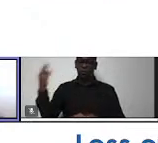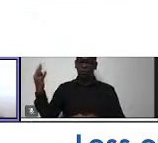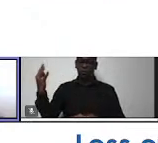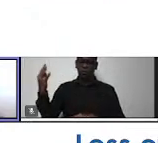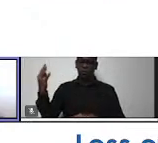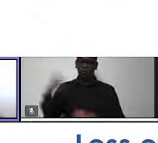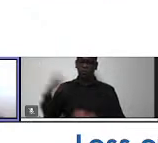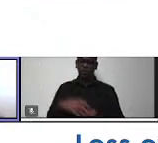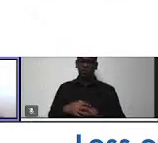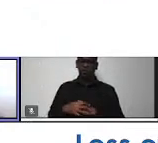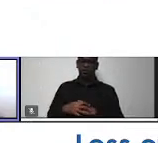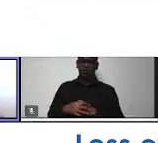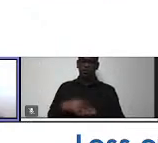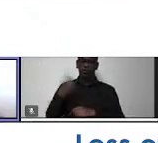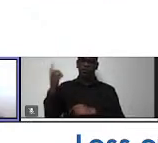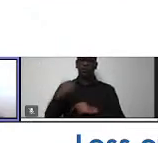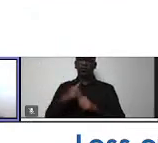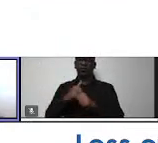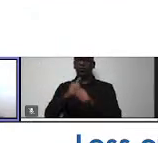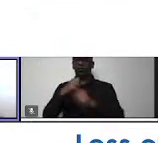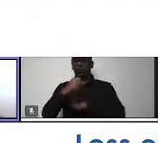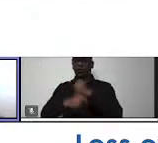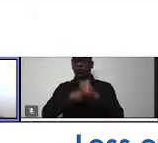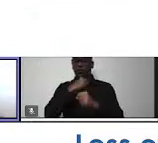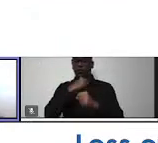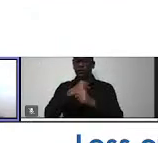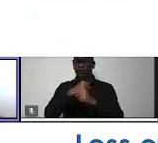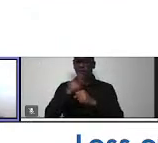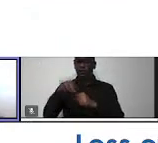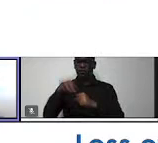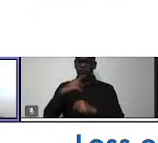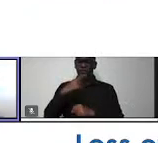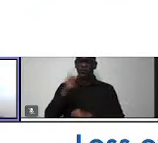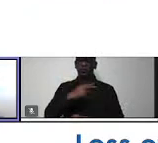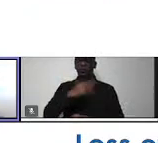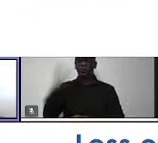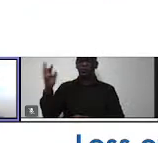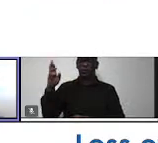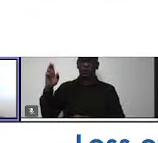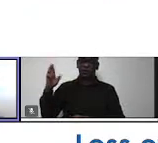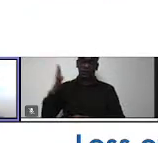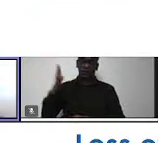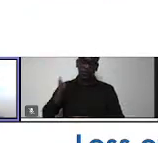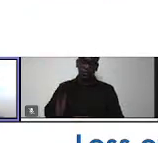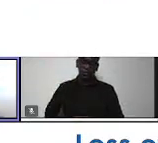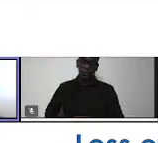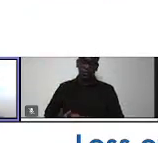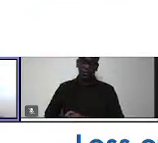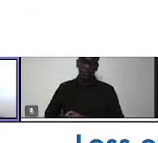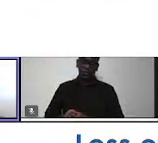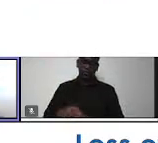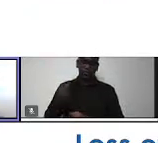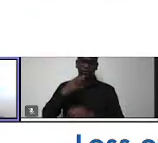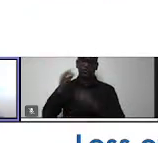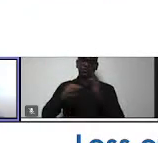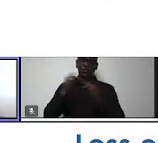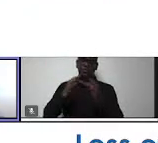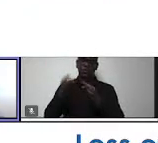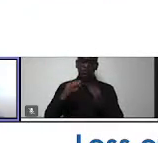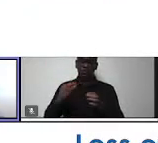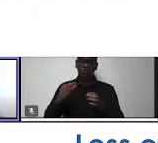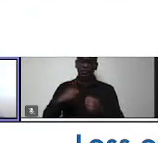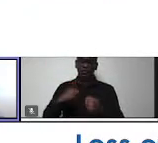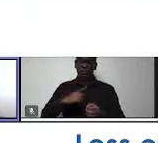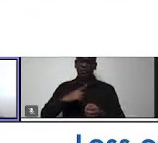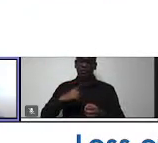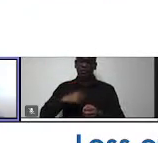according to the years. And on the further right on this table, it explains the reason why those countries actually